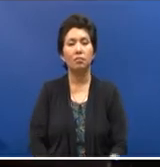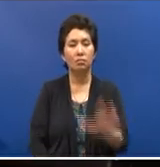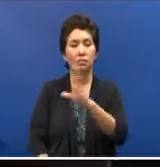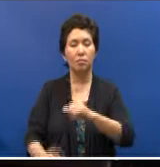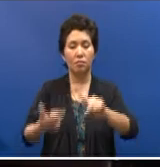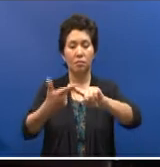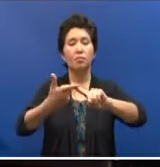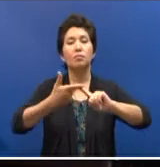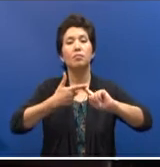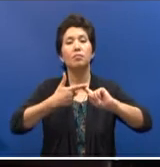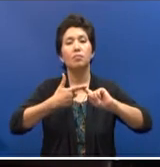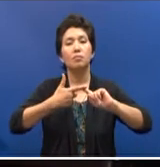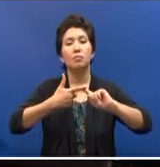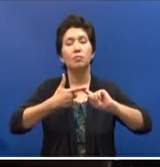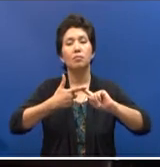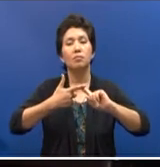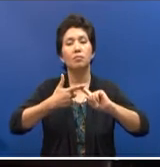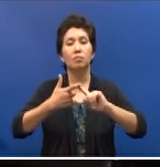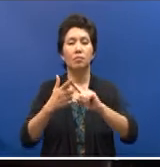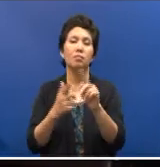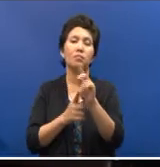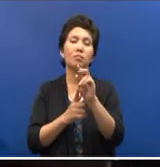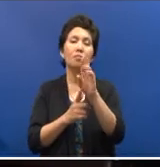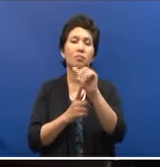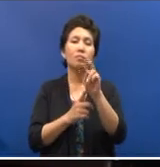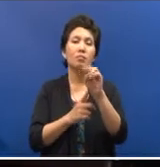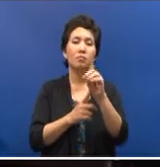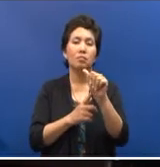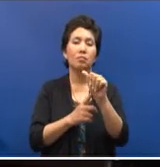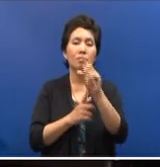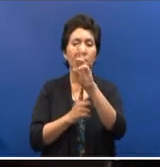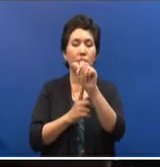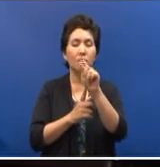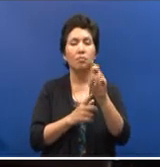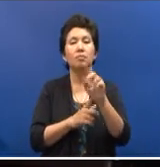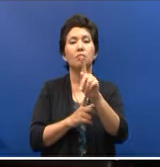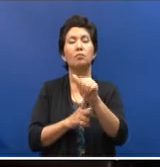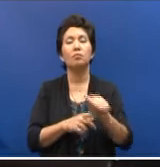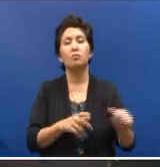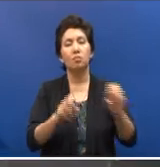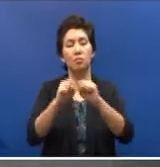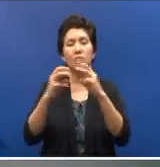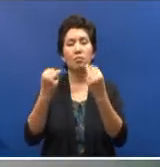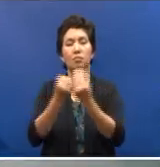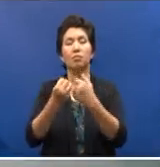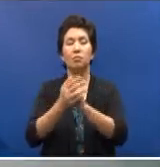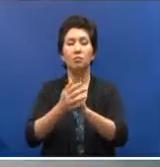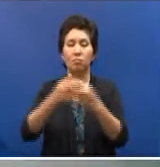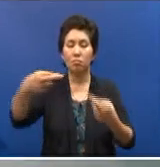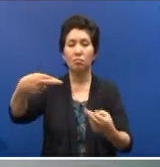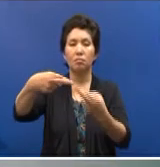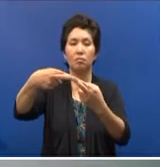Okay, the second one, ranked society. Okay, what is ranked society? It is related